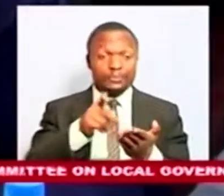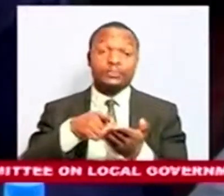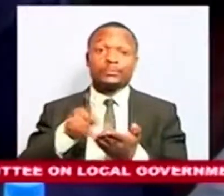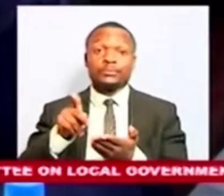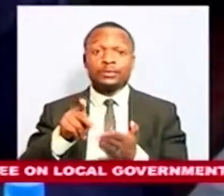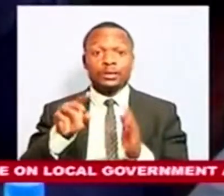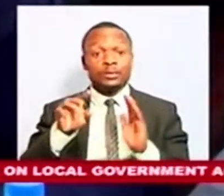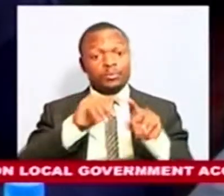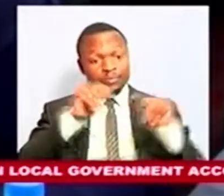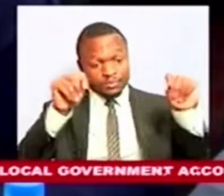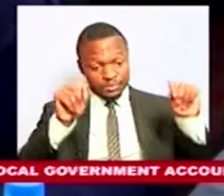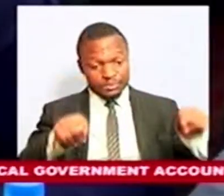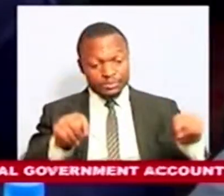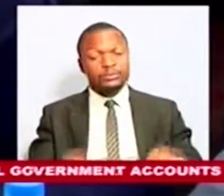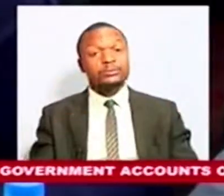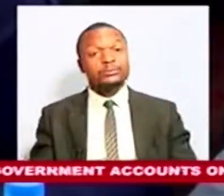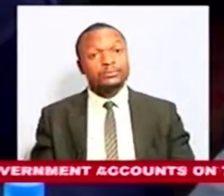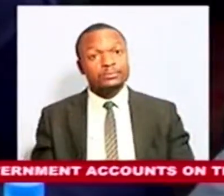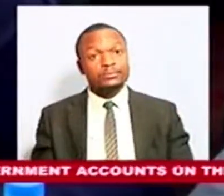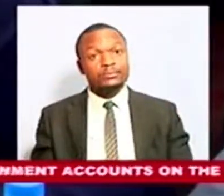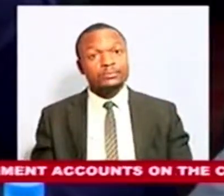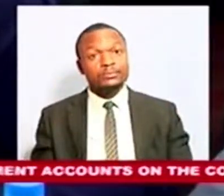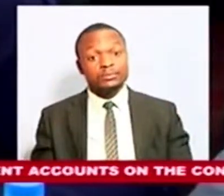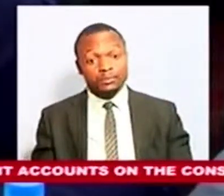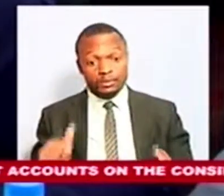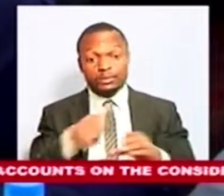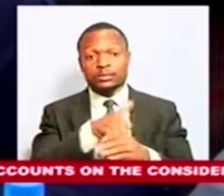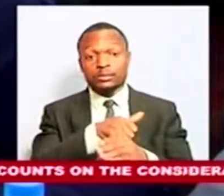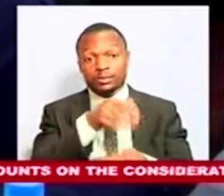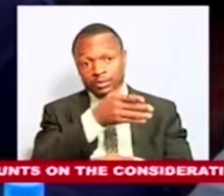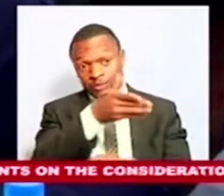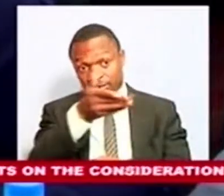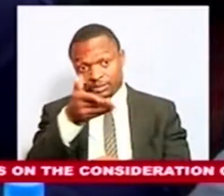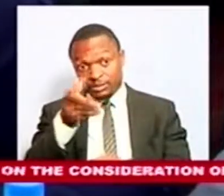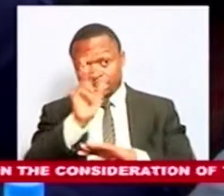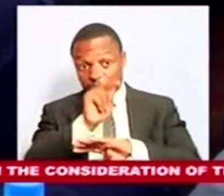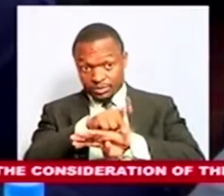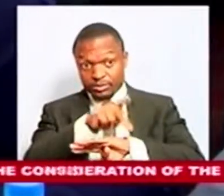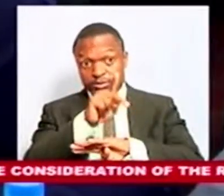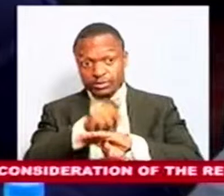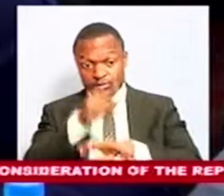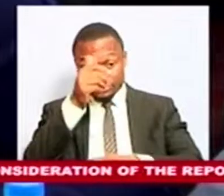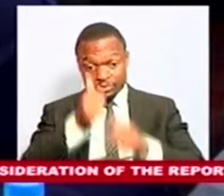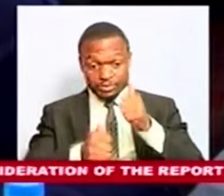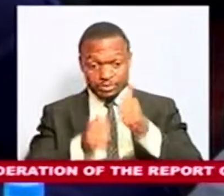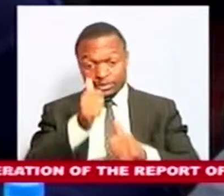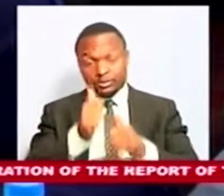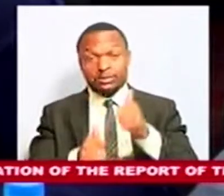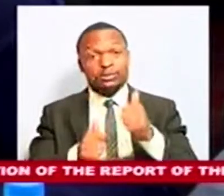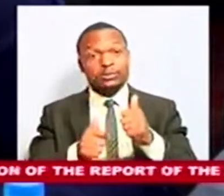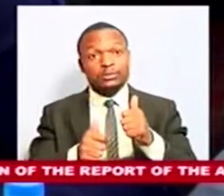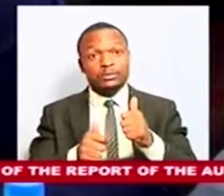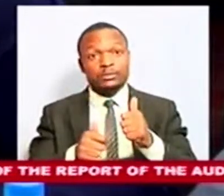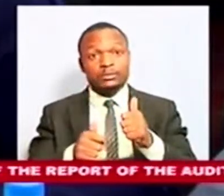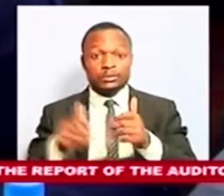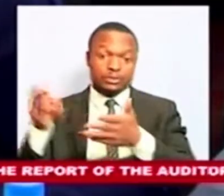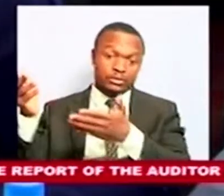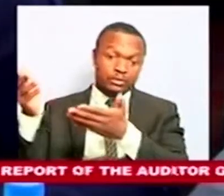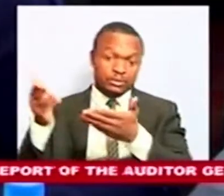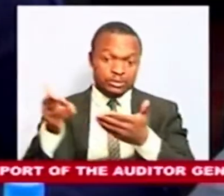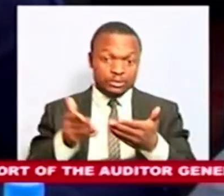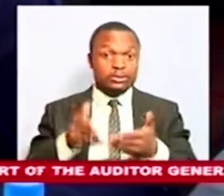the ledgers, it includes those projects which were carried forward